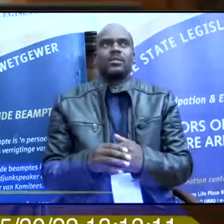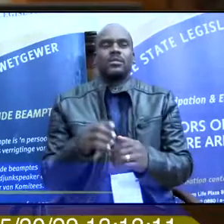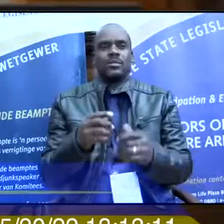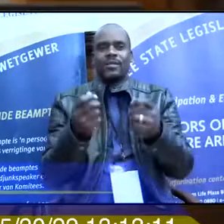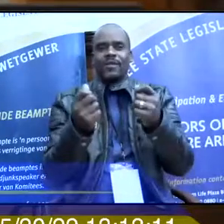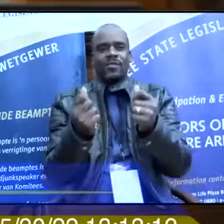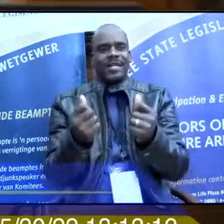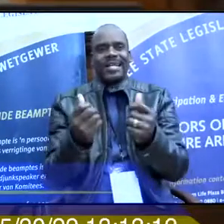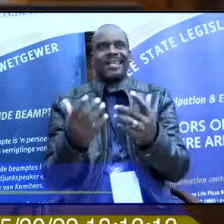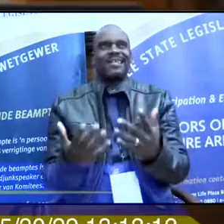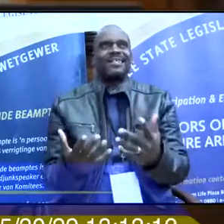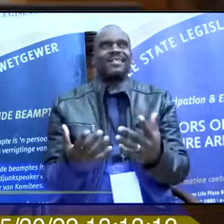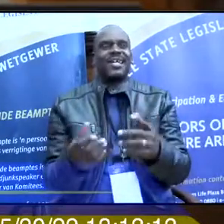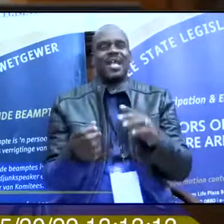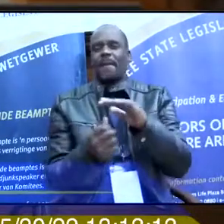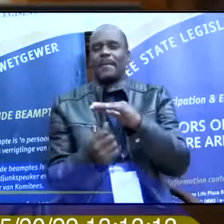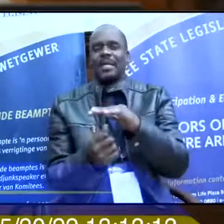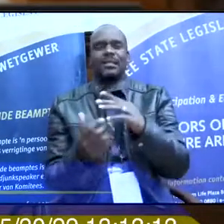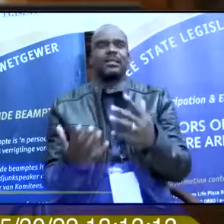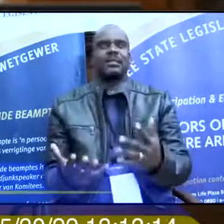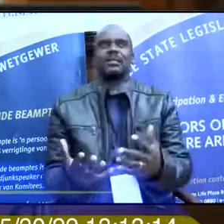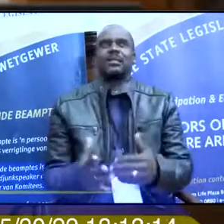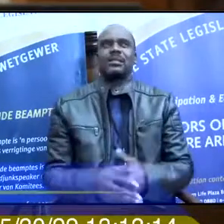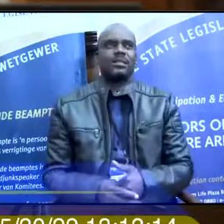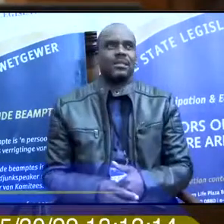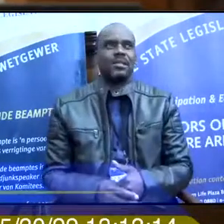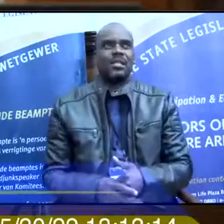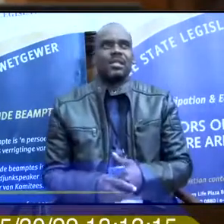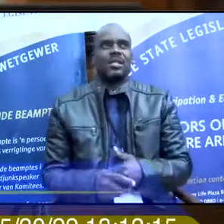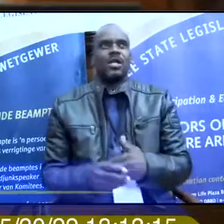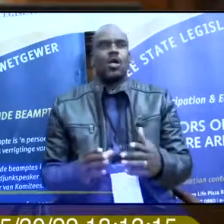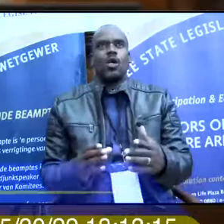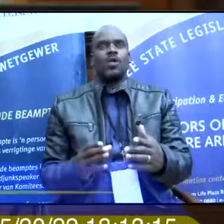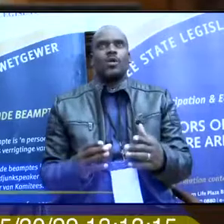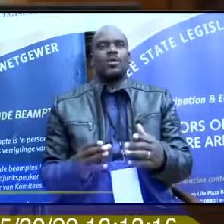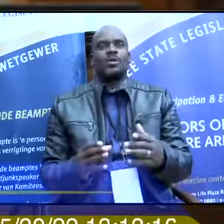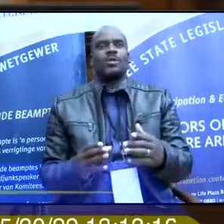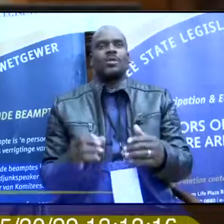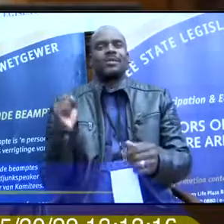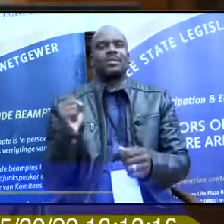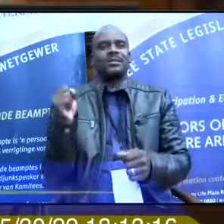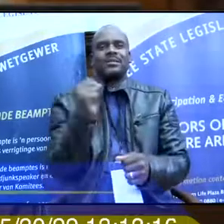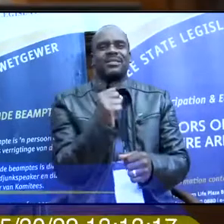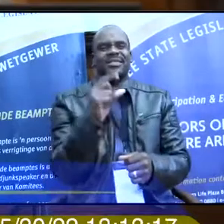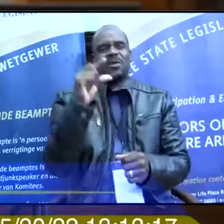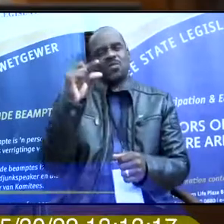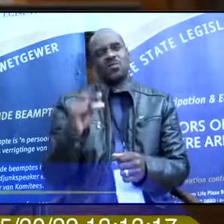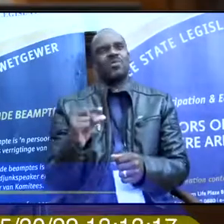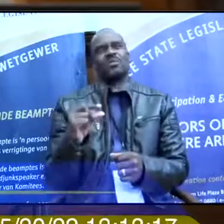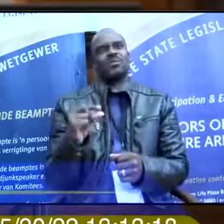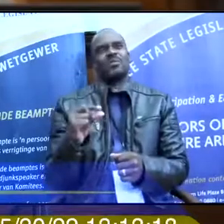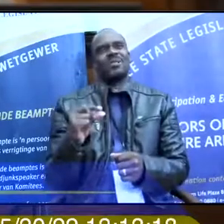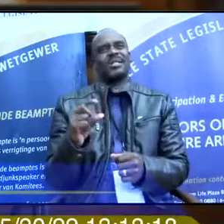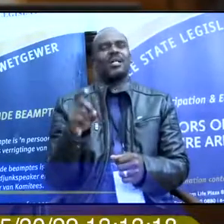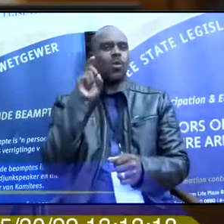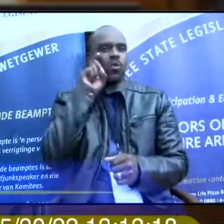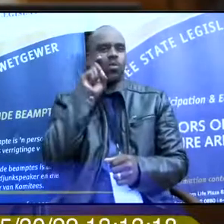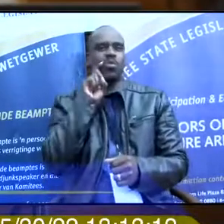resources budget constraints critical shortage of staff old infrastructure